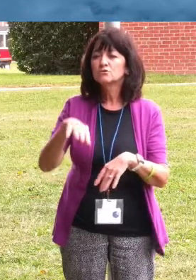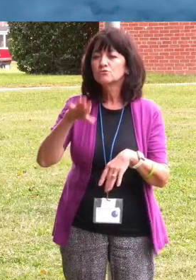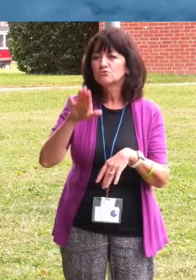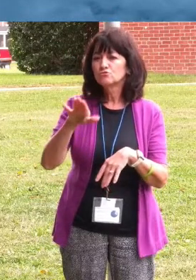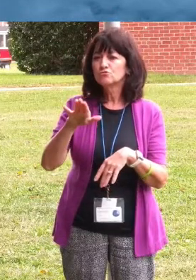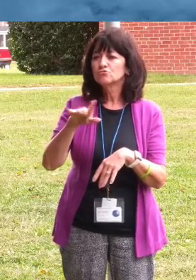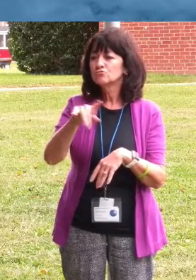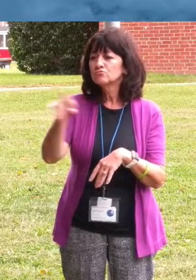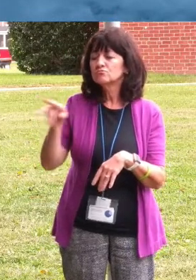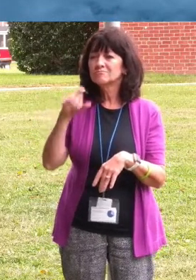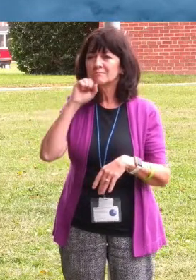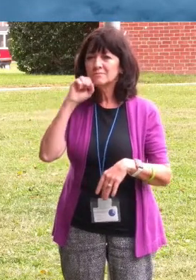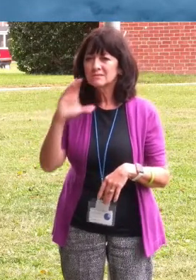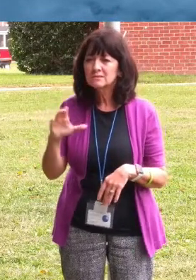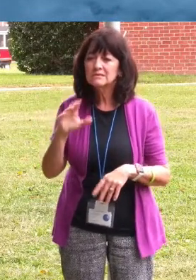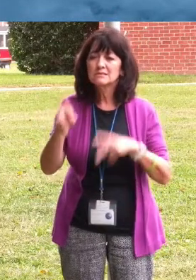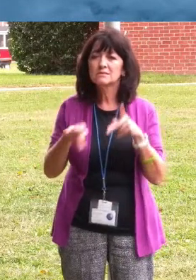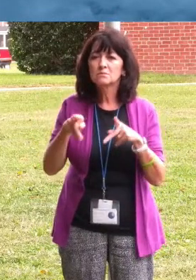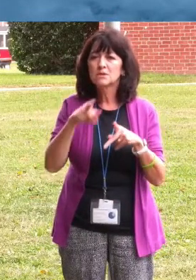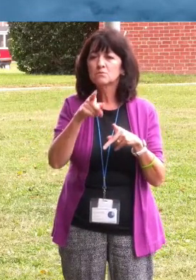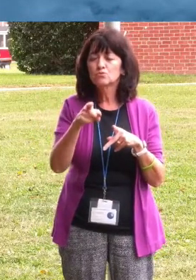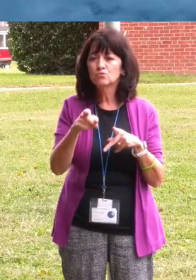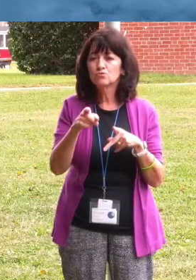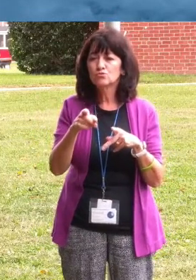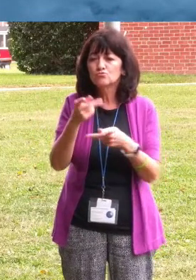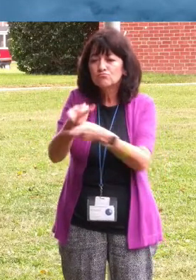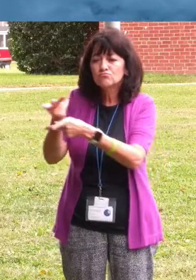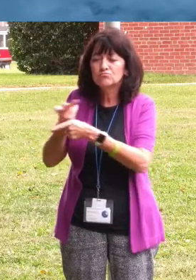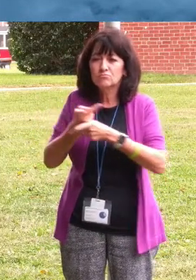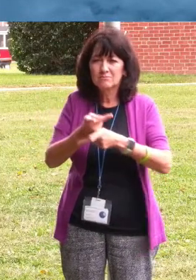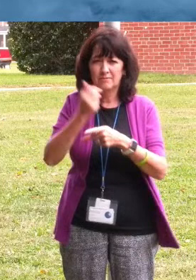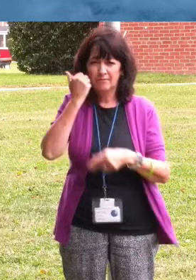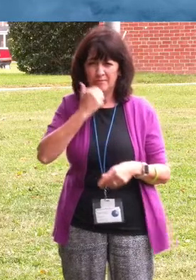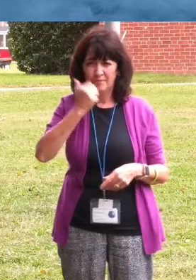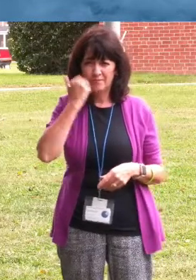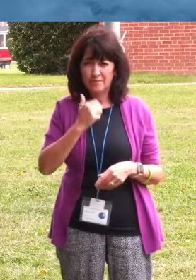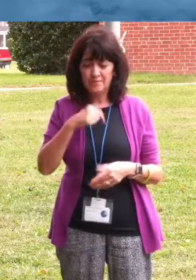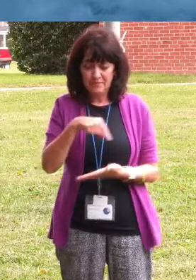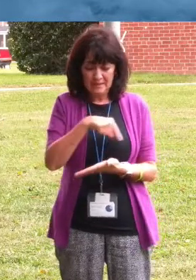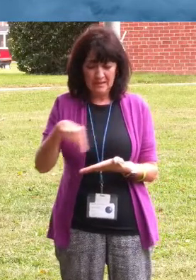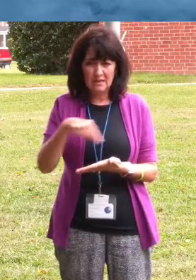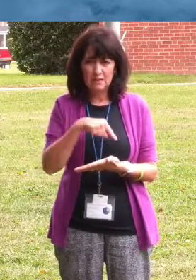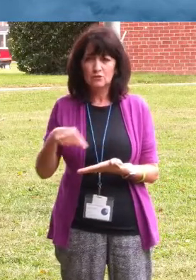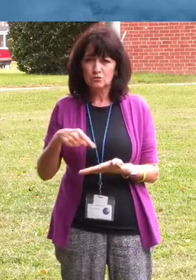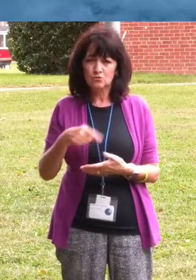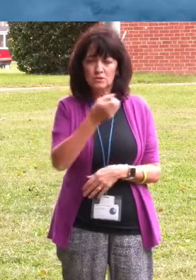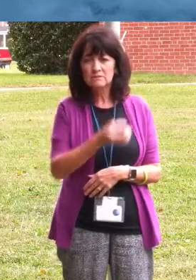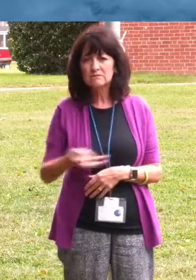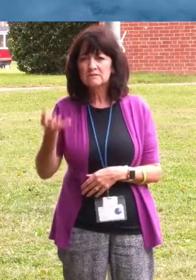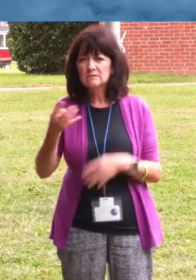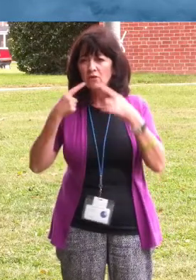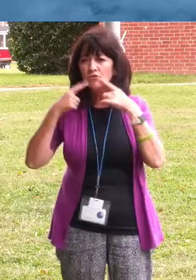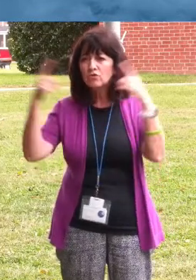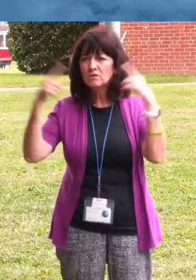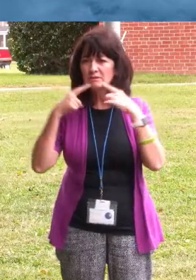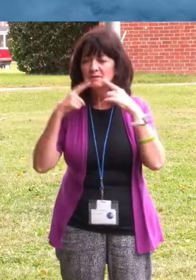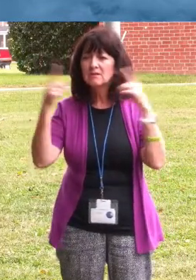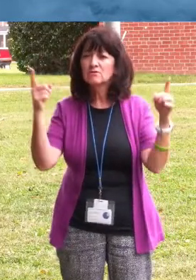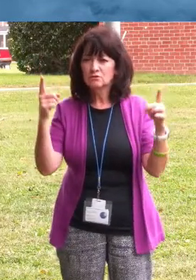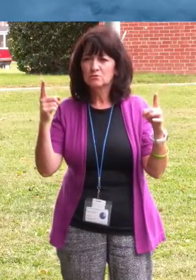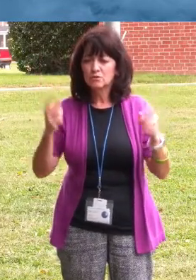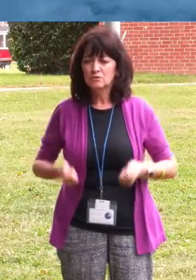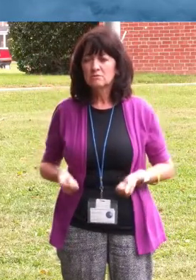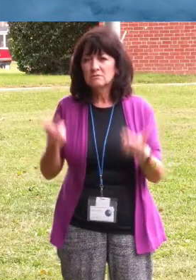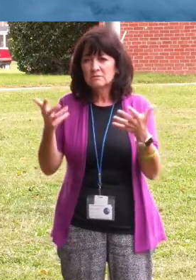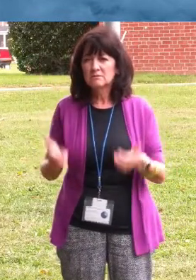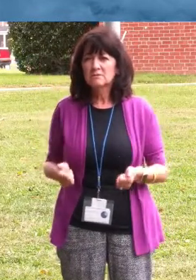seniors, the people that you serve every day. We've been making announcements this week as to how we're going to spend resources